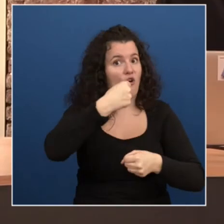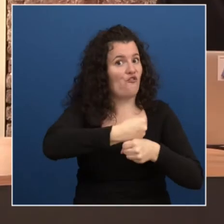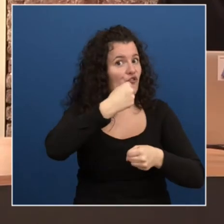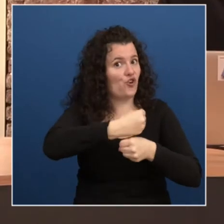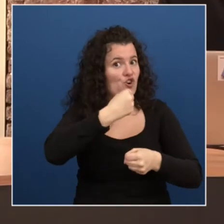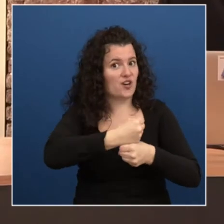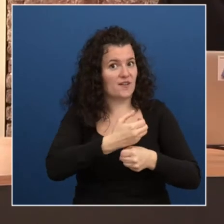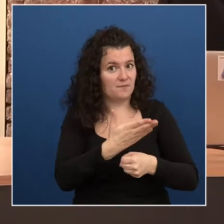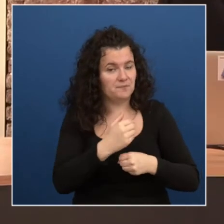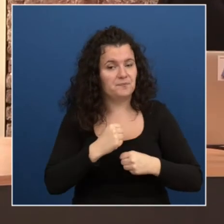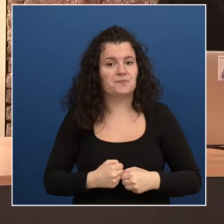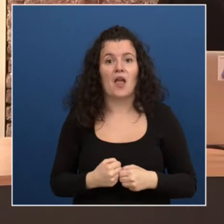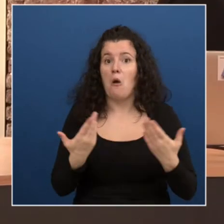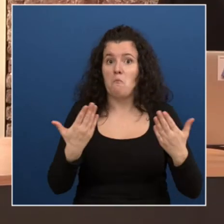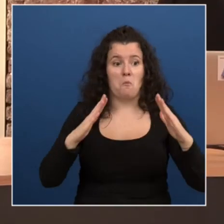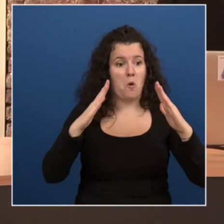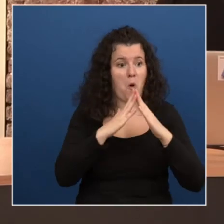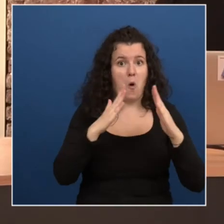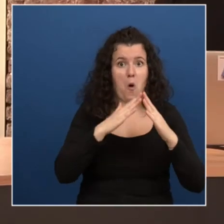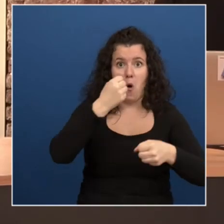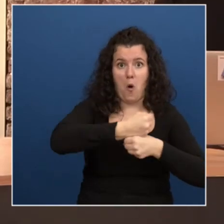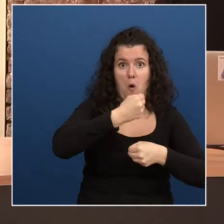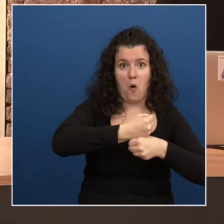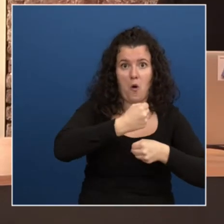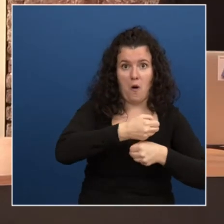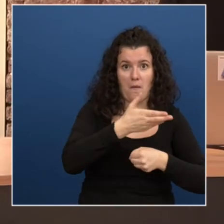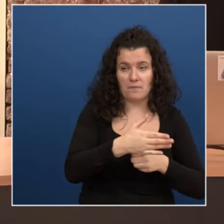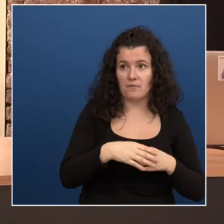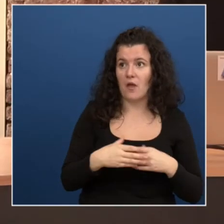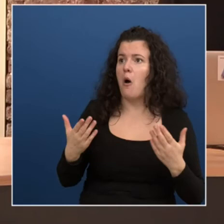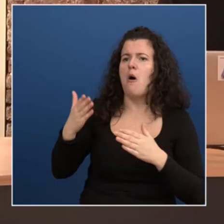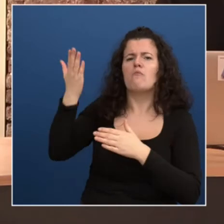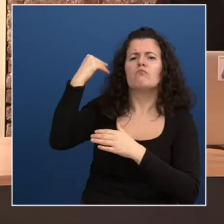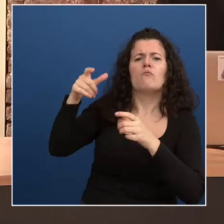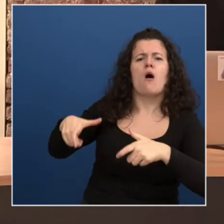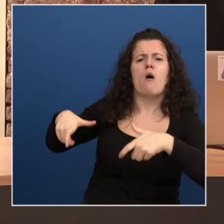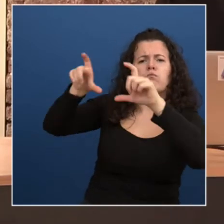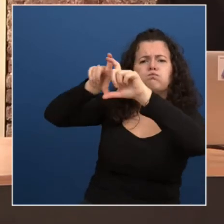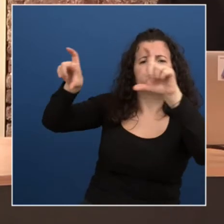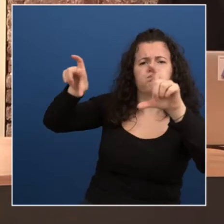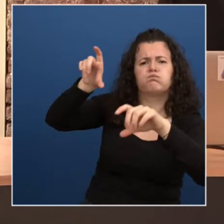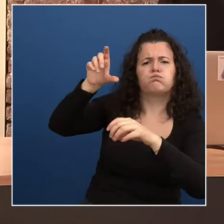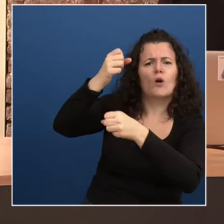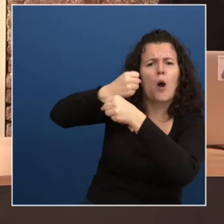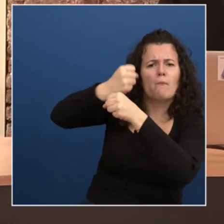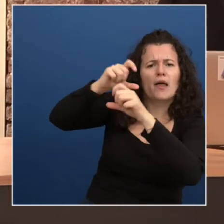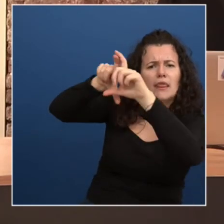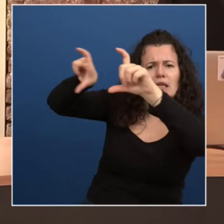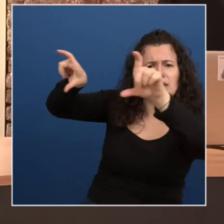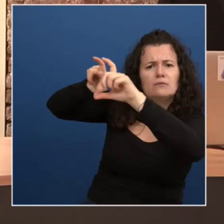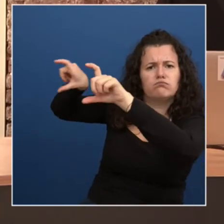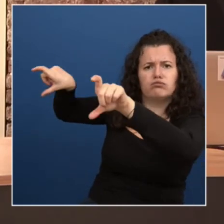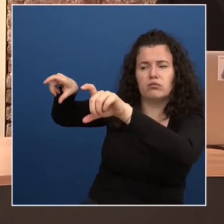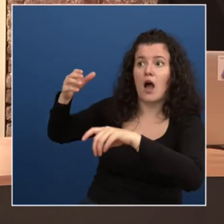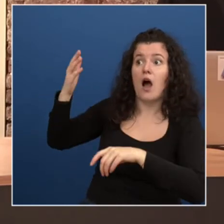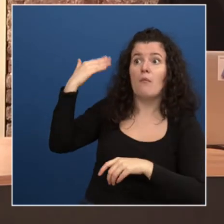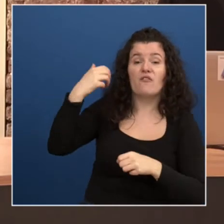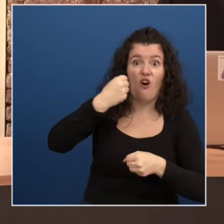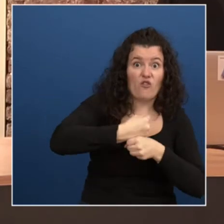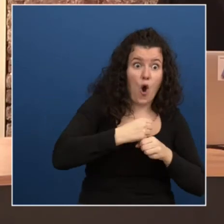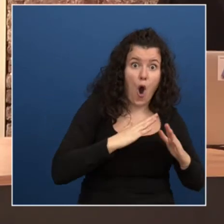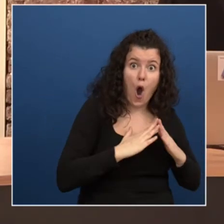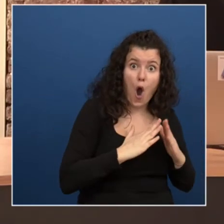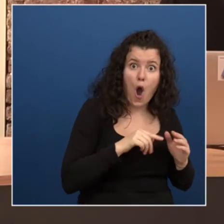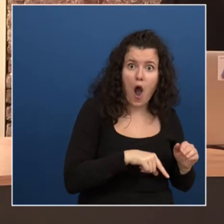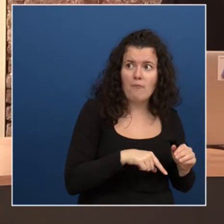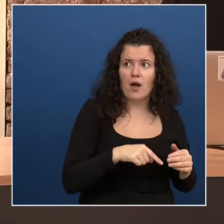you are working from home, a lot of companies or people weren't working from home in the past, then they really can reimagine how to